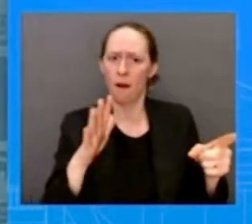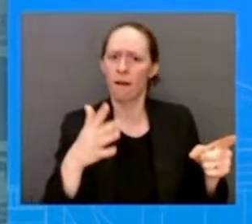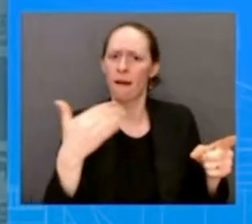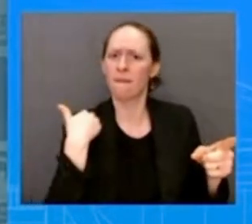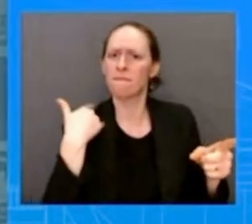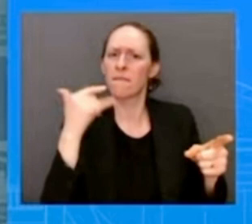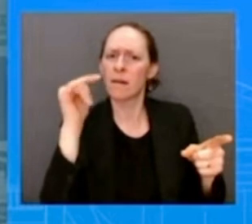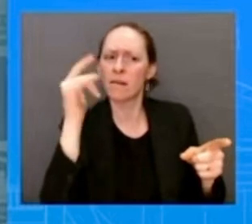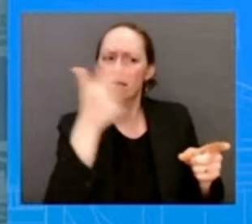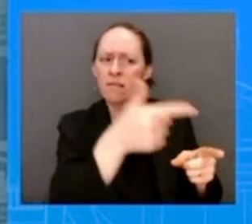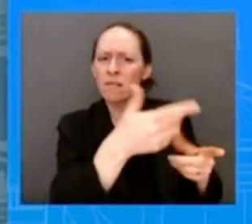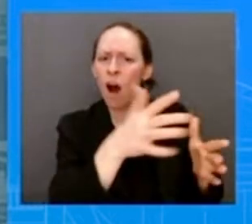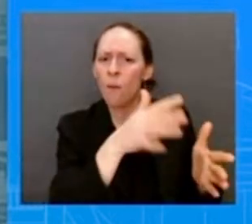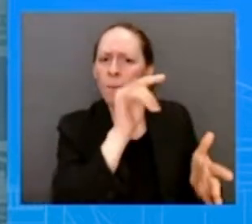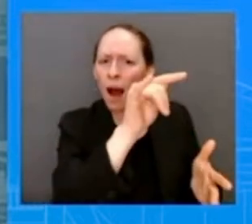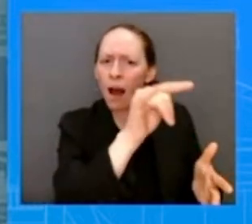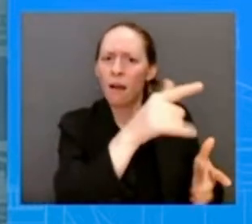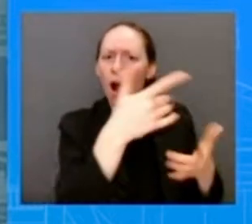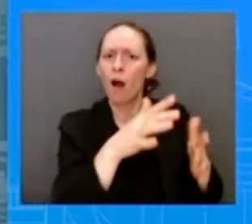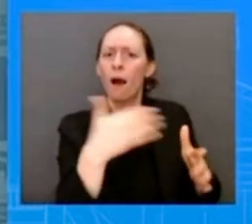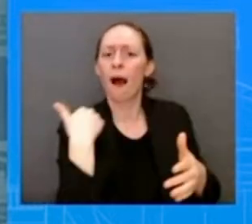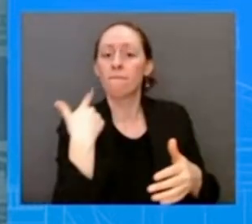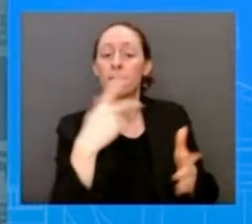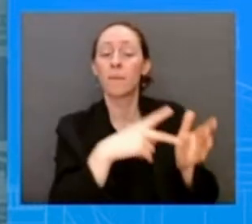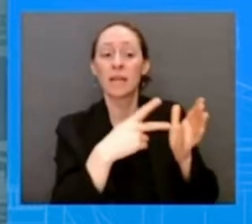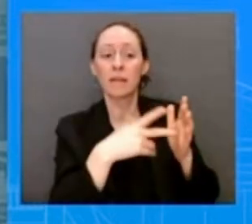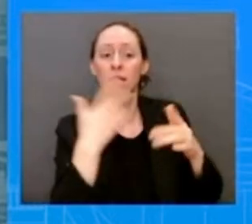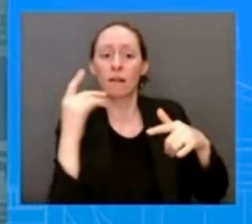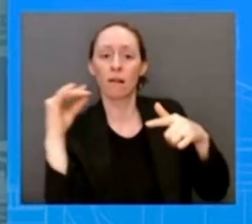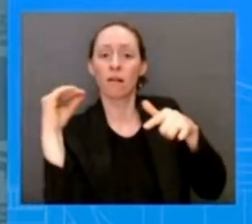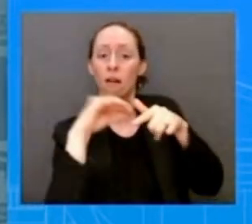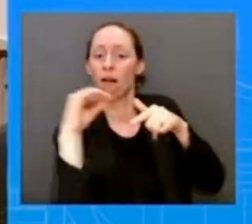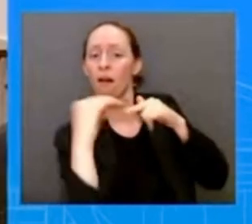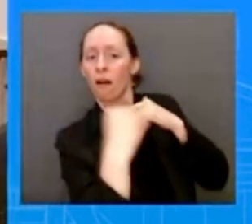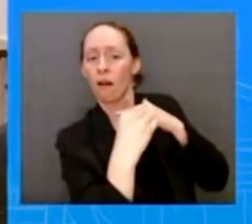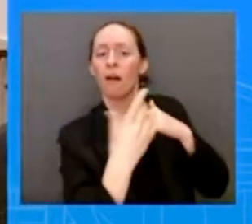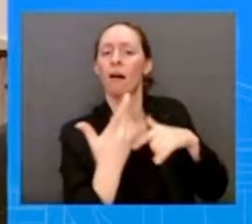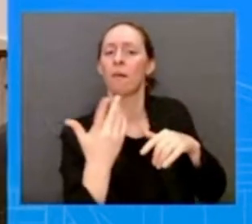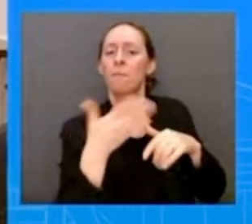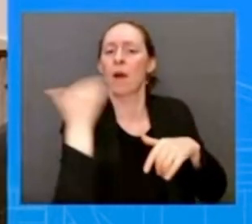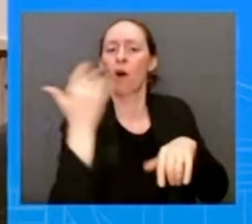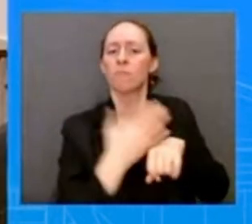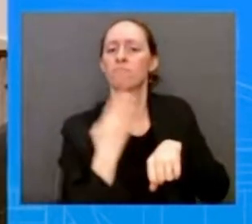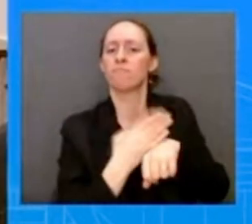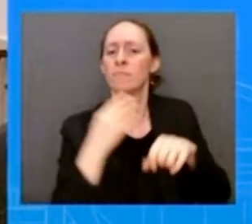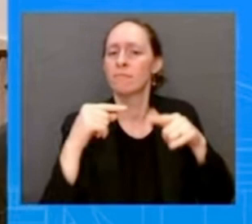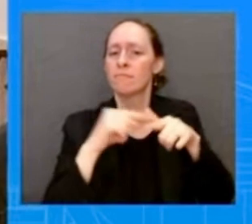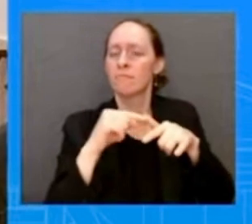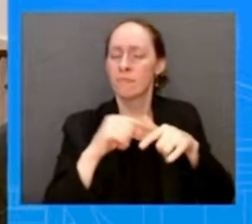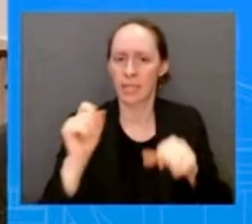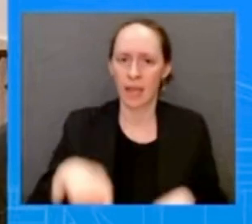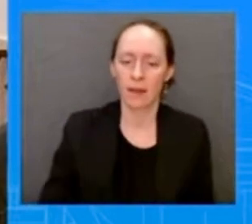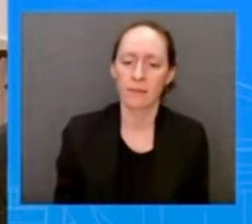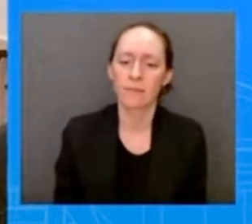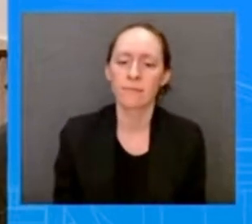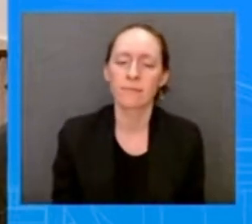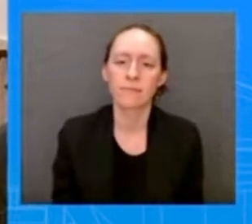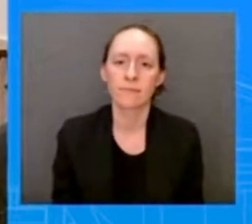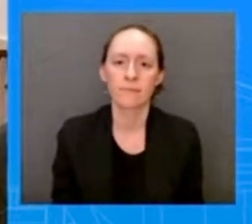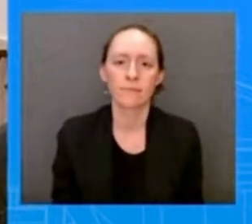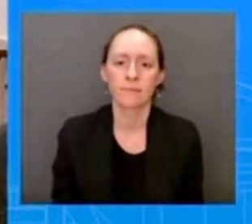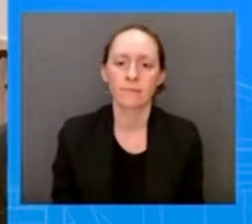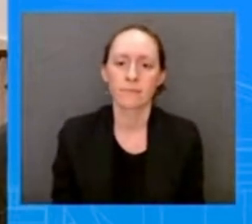Okay, and on cybersecurity, would the new cybersecurity strategy allow the administration to authorize U.S. agencies to